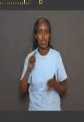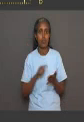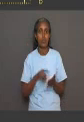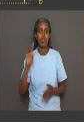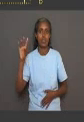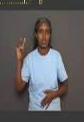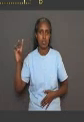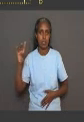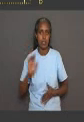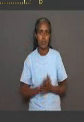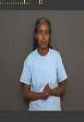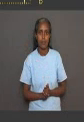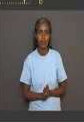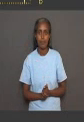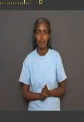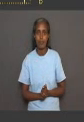81.7.